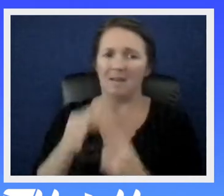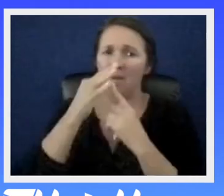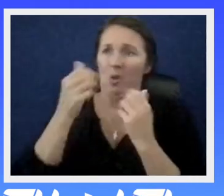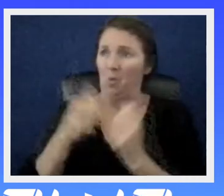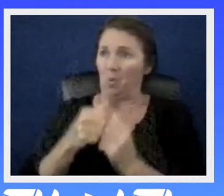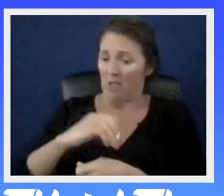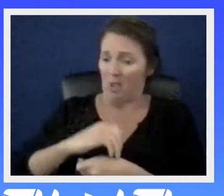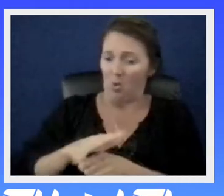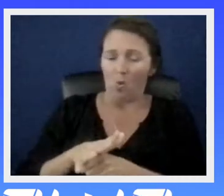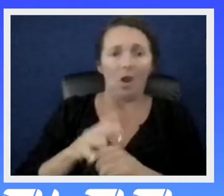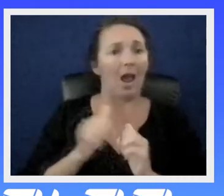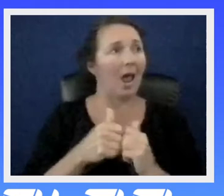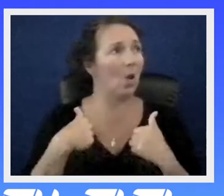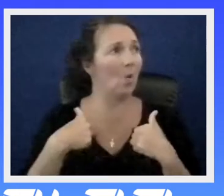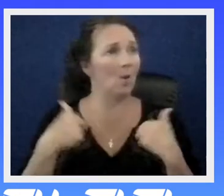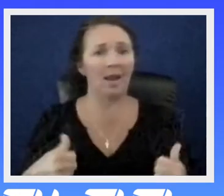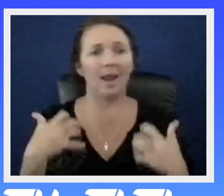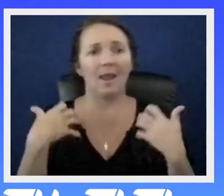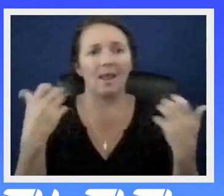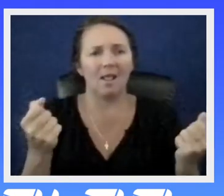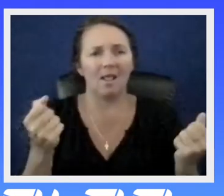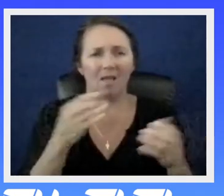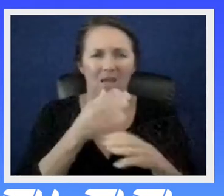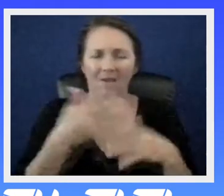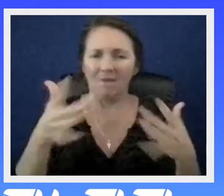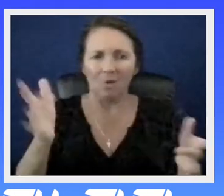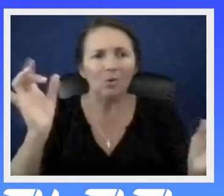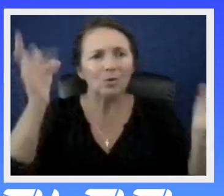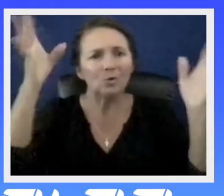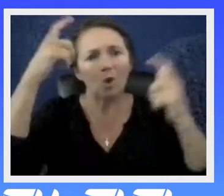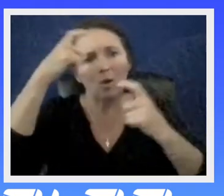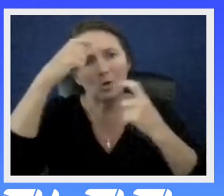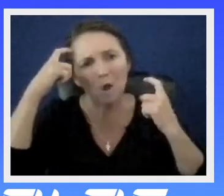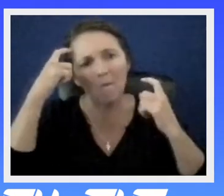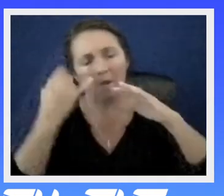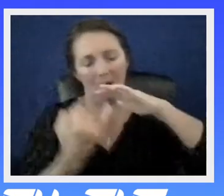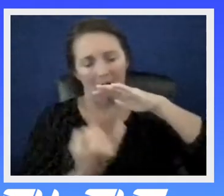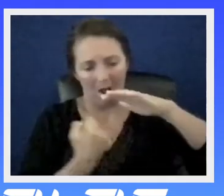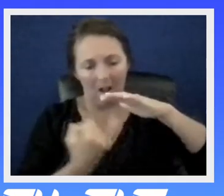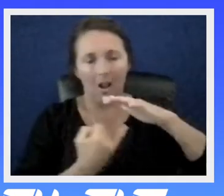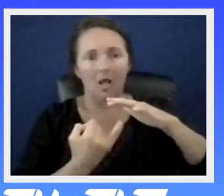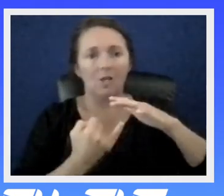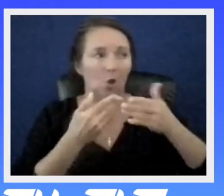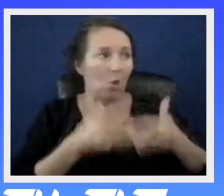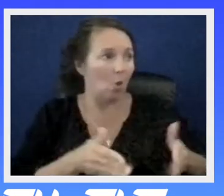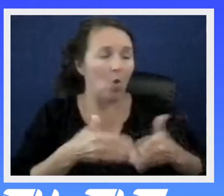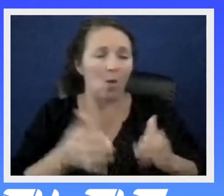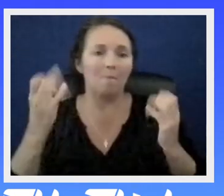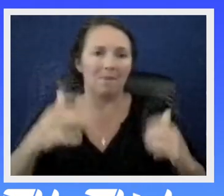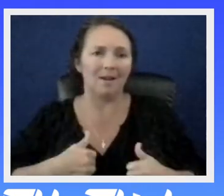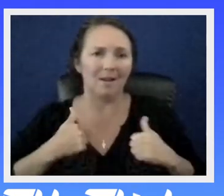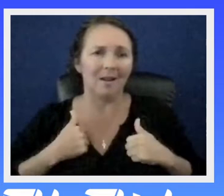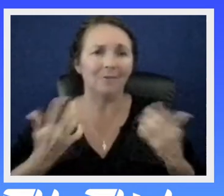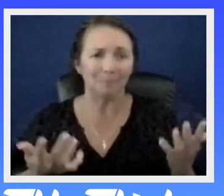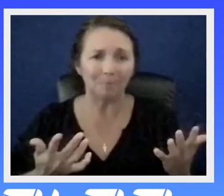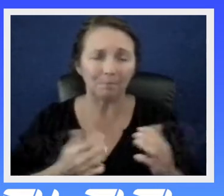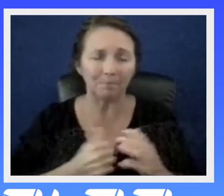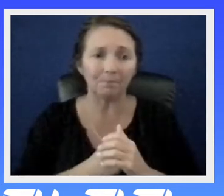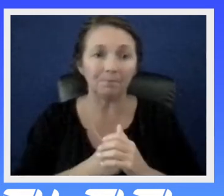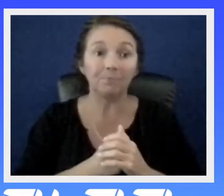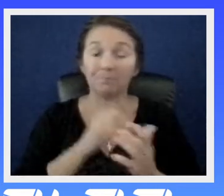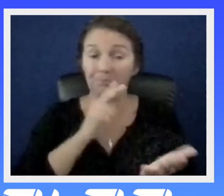healing after such a time of trauma and isolation and loss. To be totally